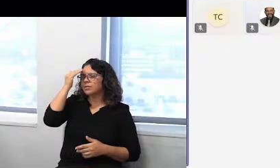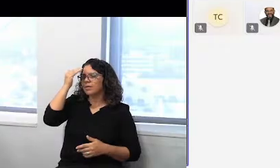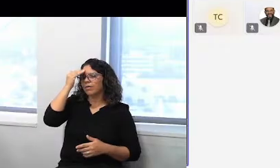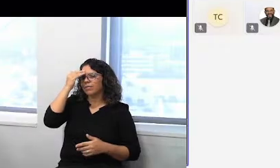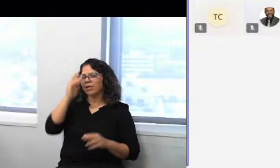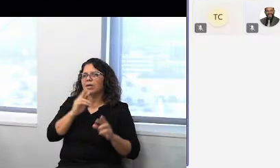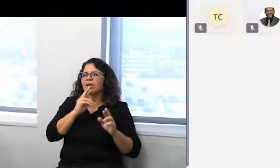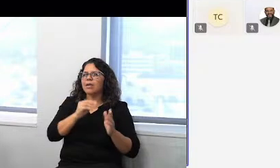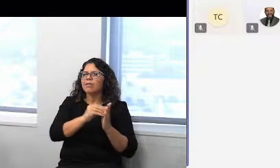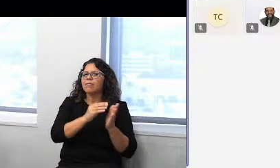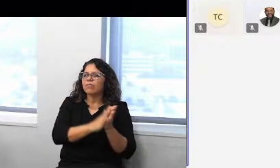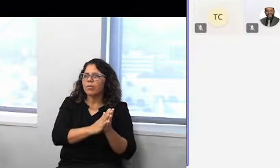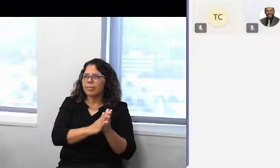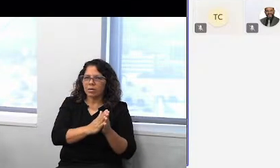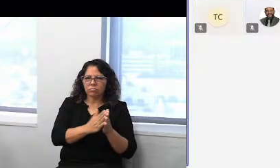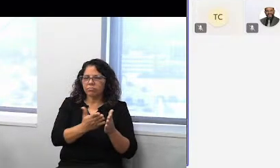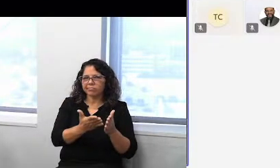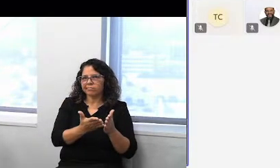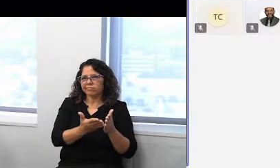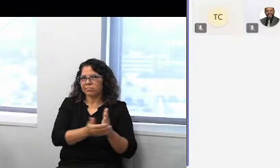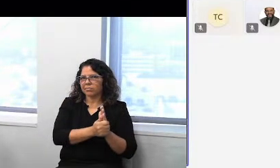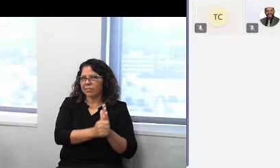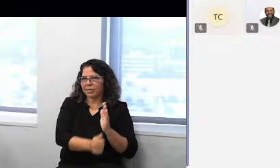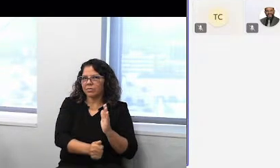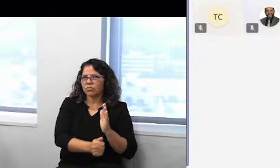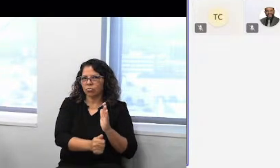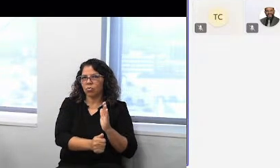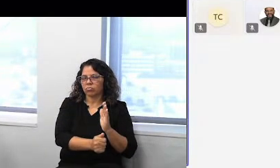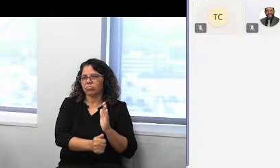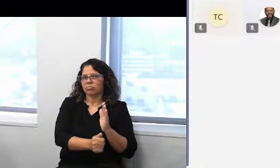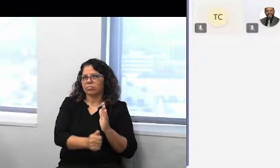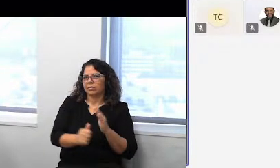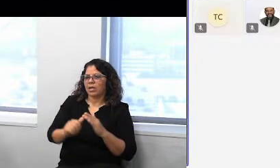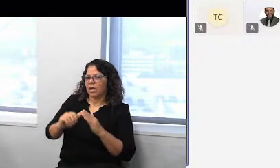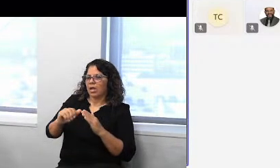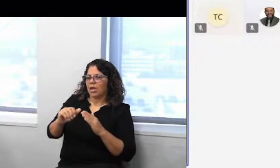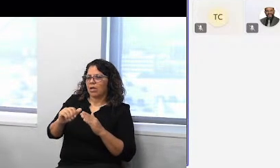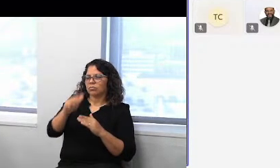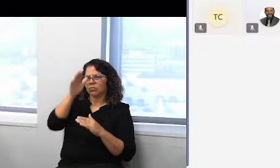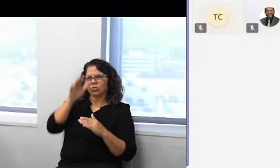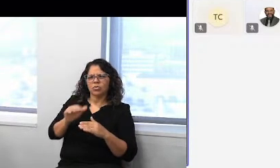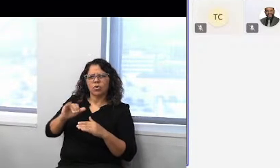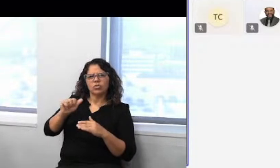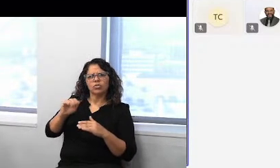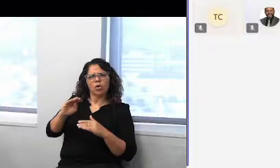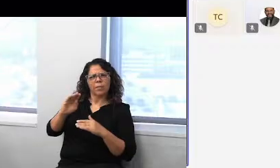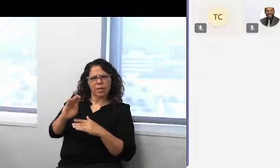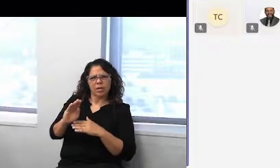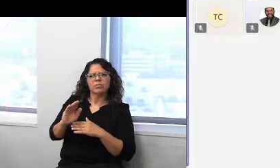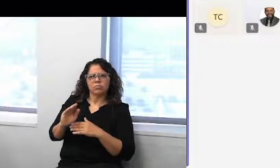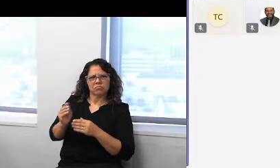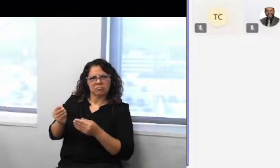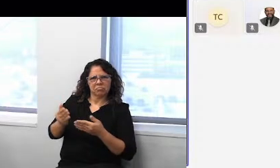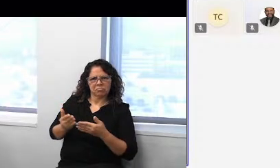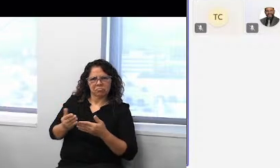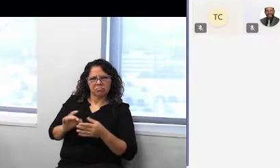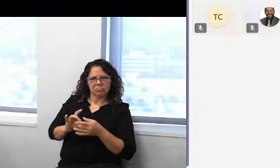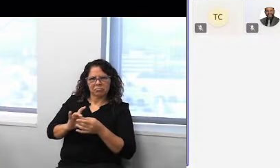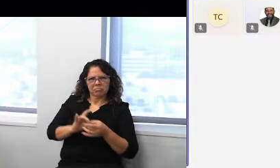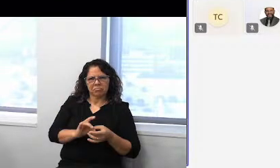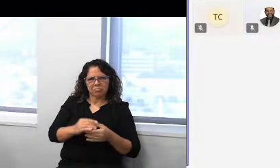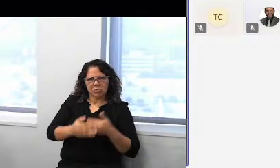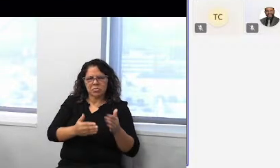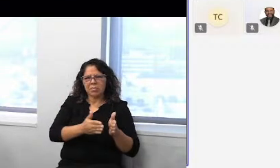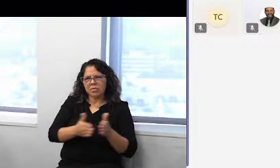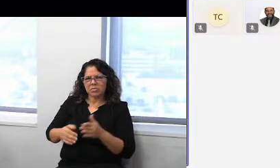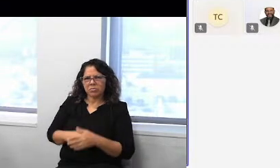concerning integrating renewable energy with the transmission planning process? Which one of you are going to address that? Yes. That'll be you, Mr. Melendez? Yep.